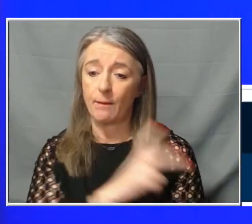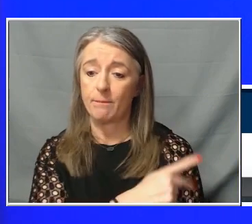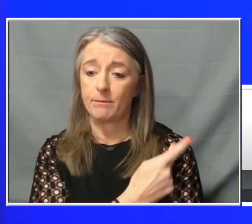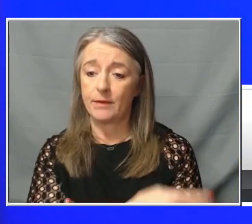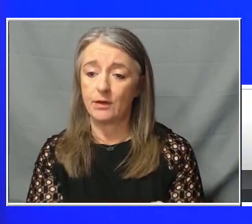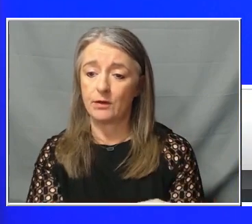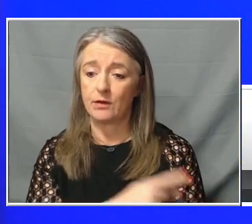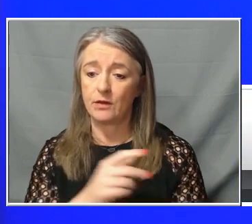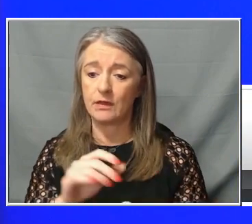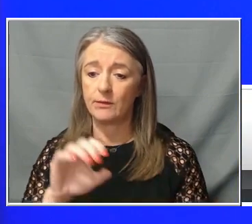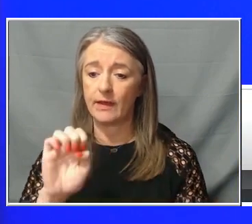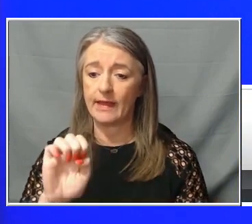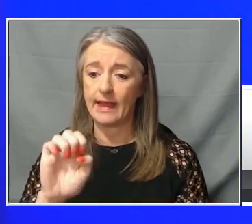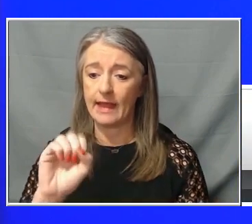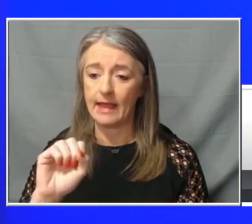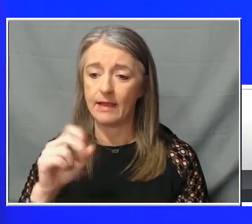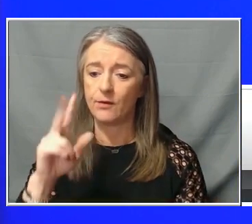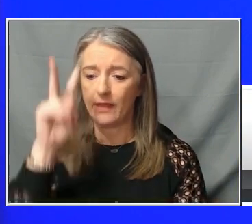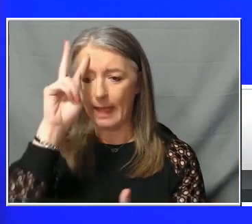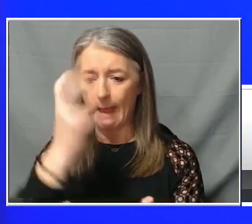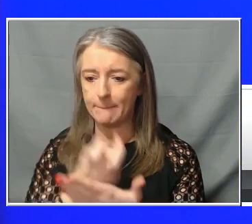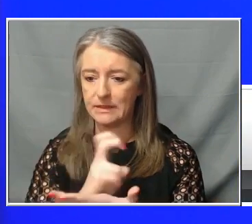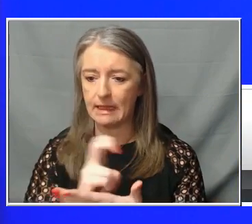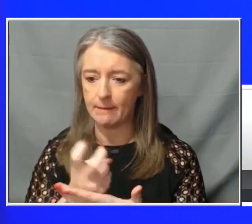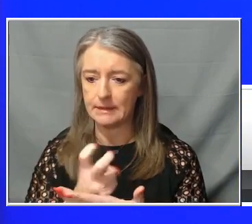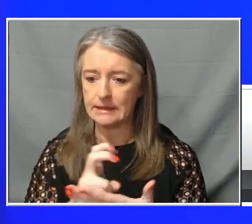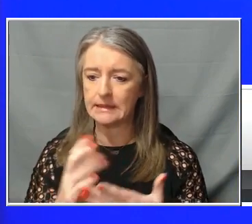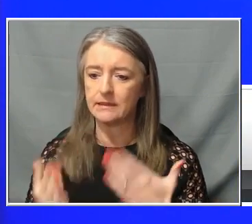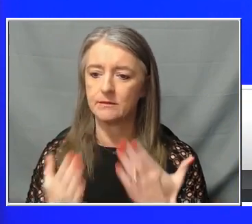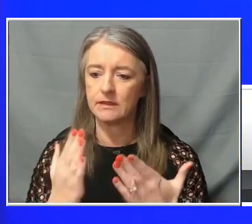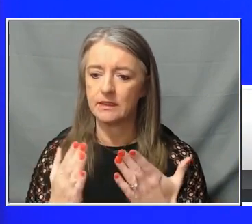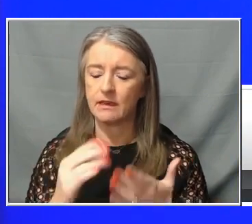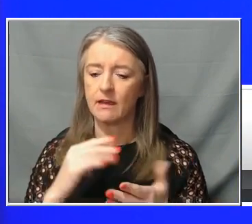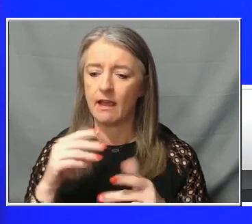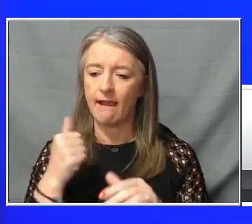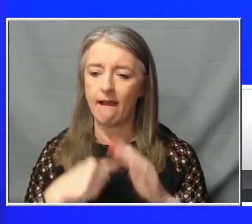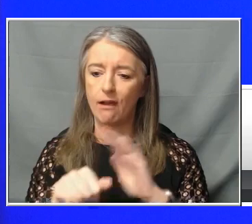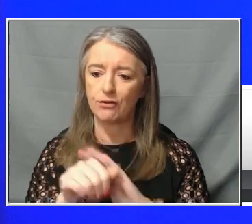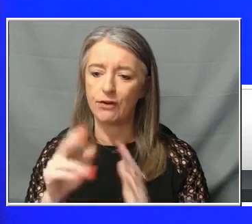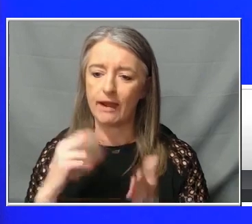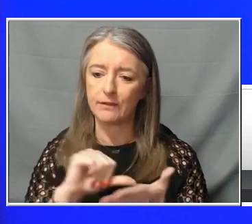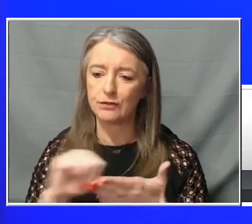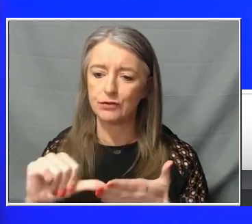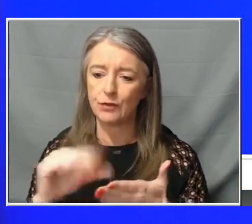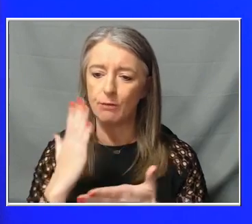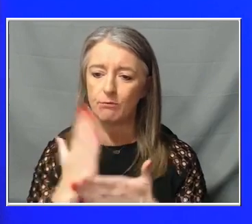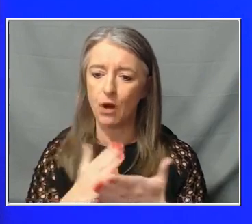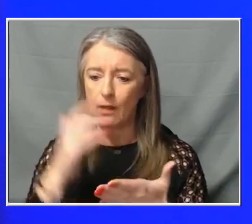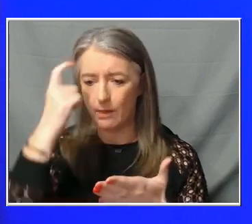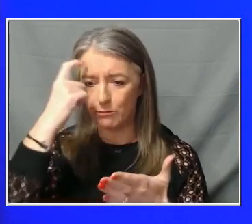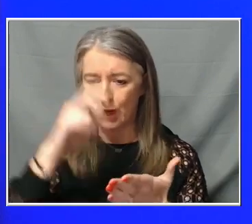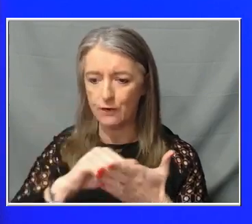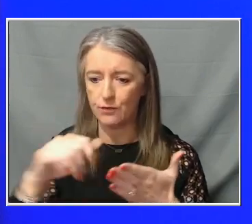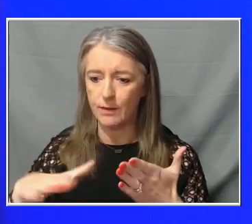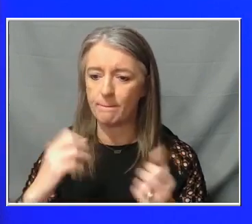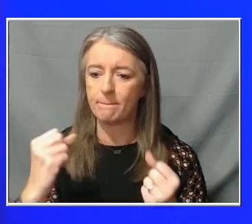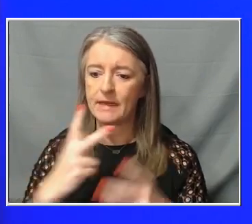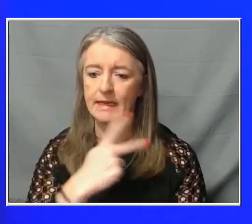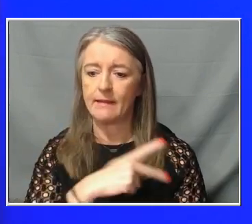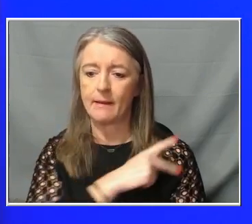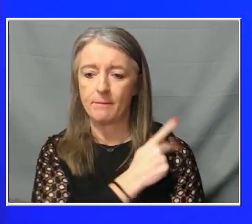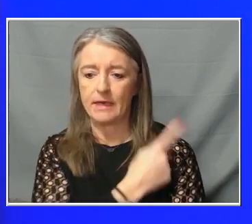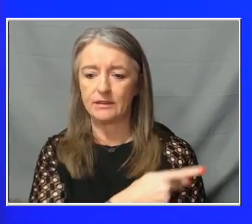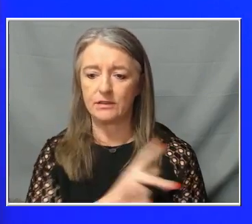intractable epilepsy who undergo a procedure where part of the brain is removed. Many of those patients have